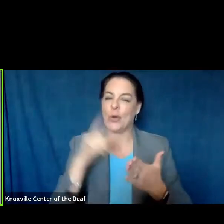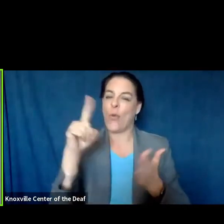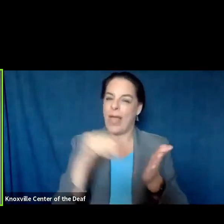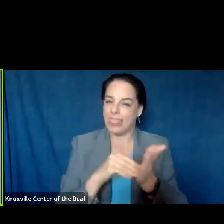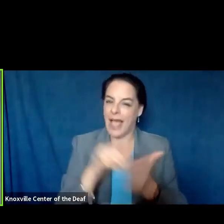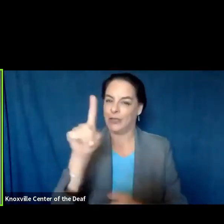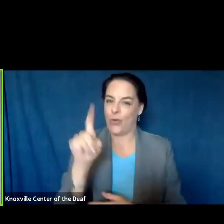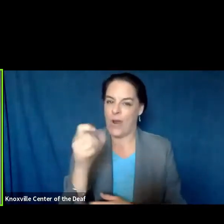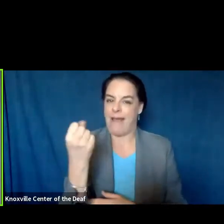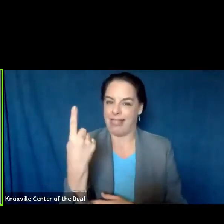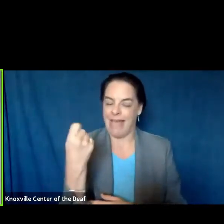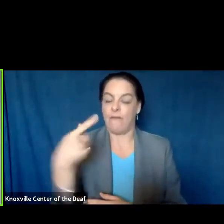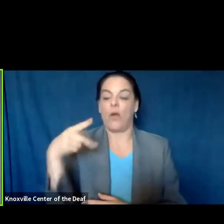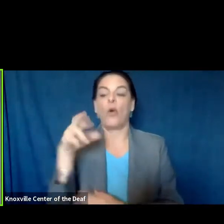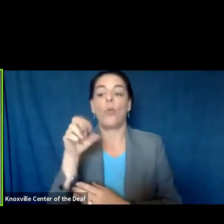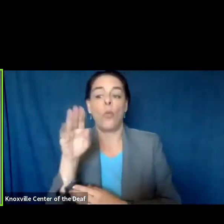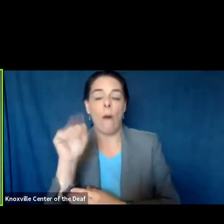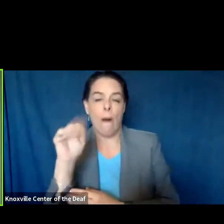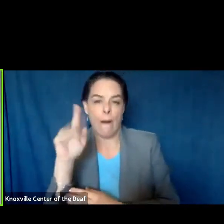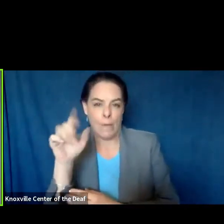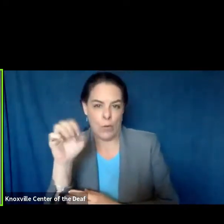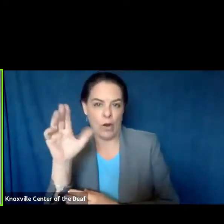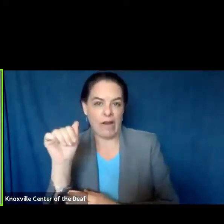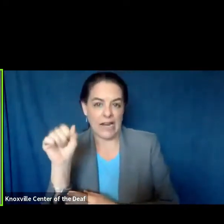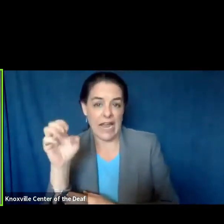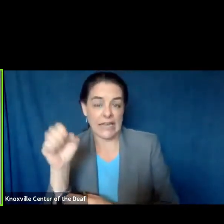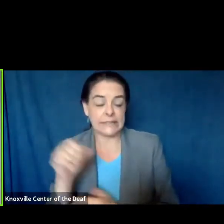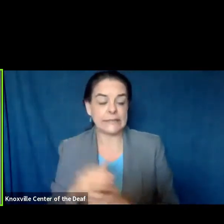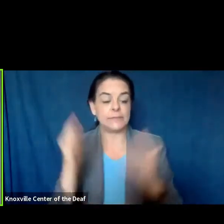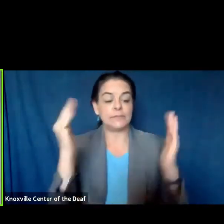1,111 probable cases. We have